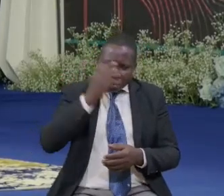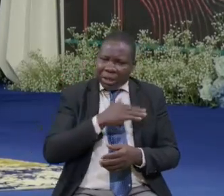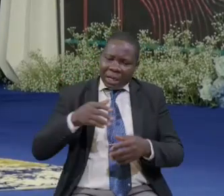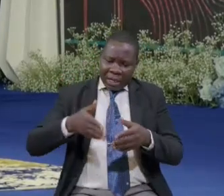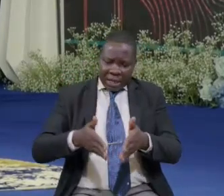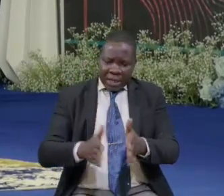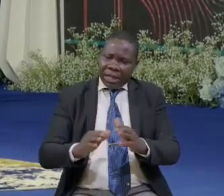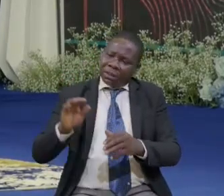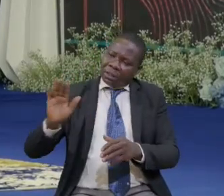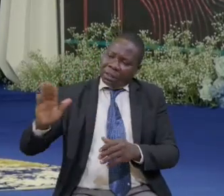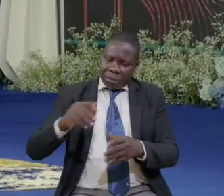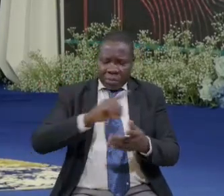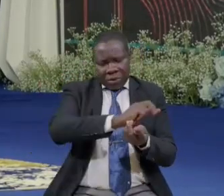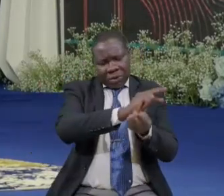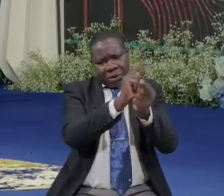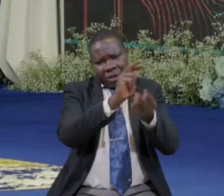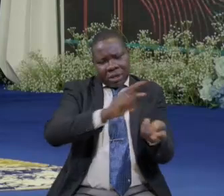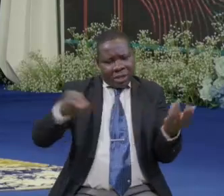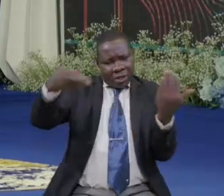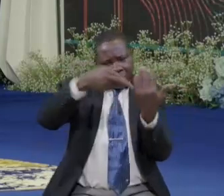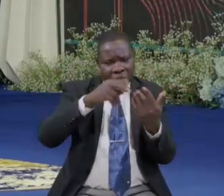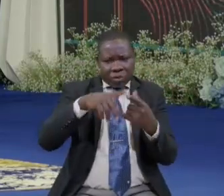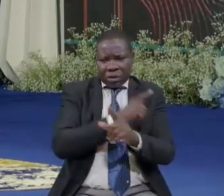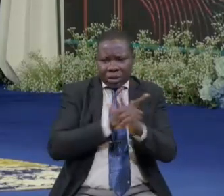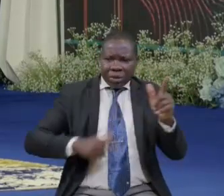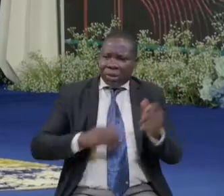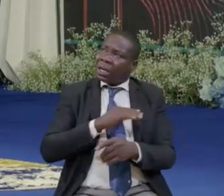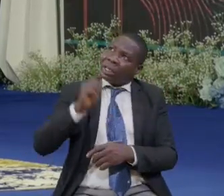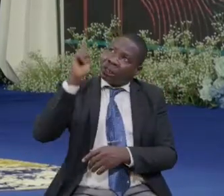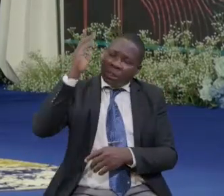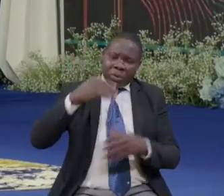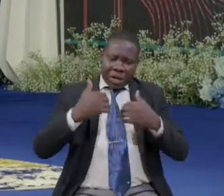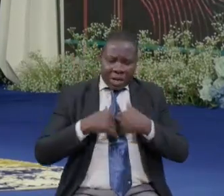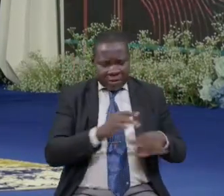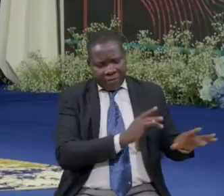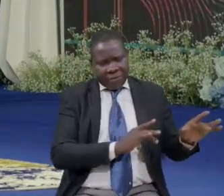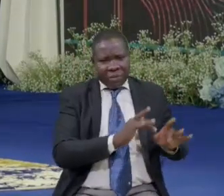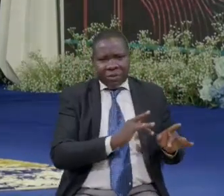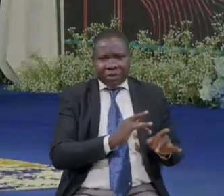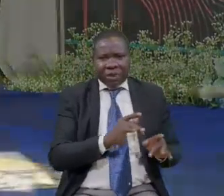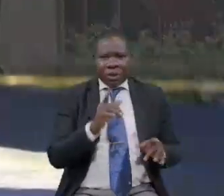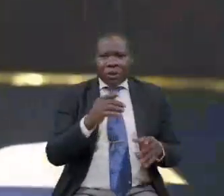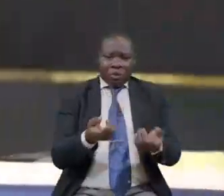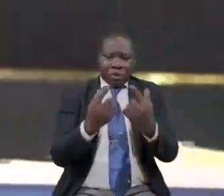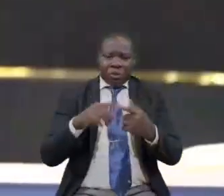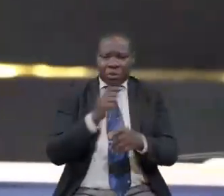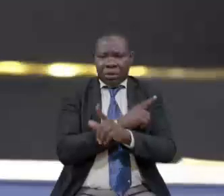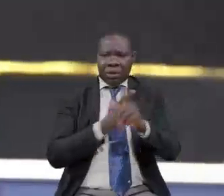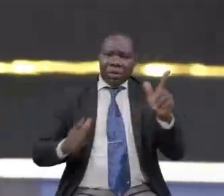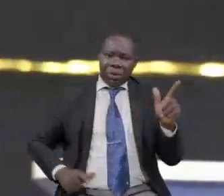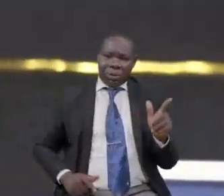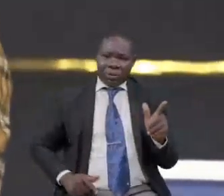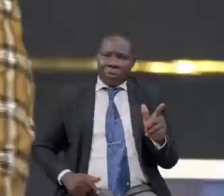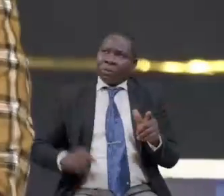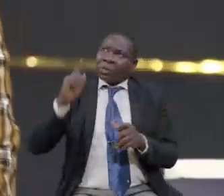and he will have mercy. You come to the Lord, he'll have mercy upon